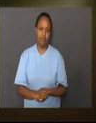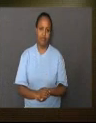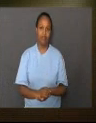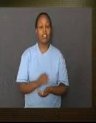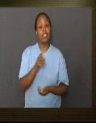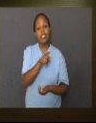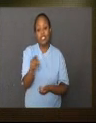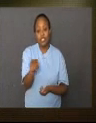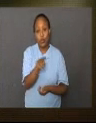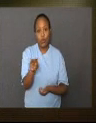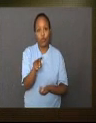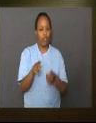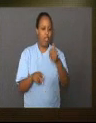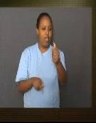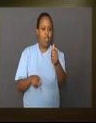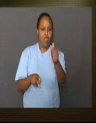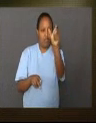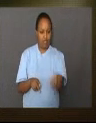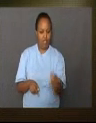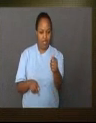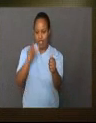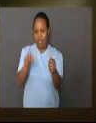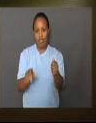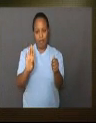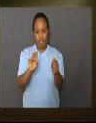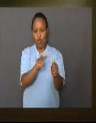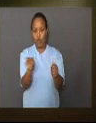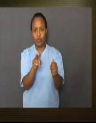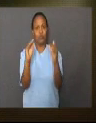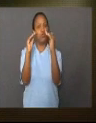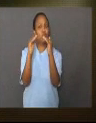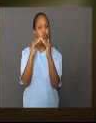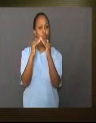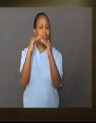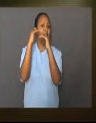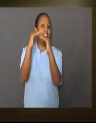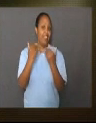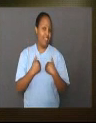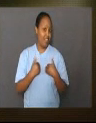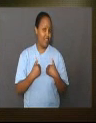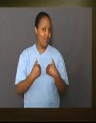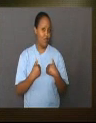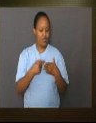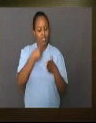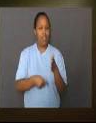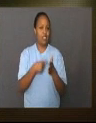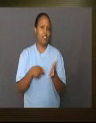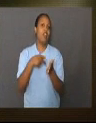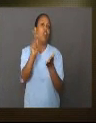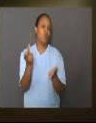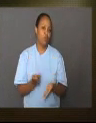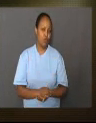Suppose that persons A and B both pay the same amount of money in